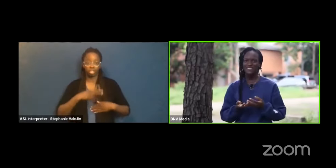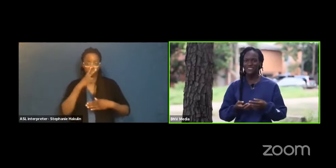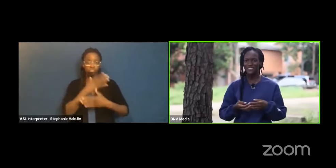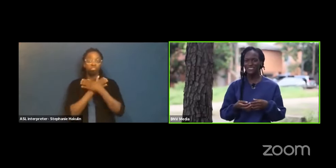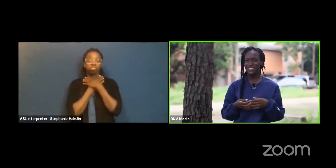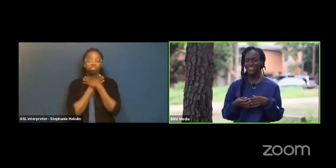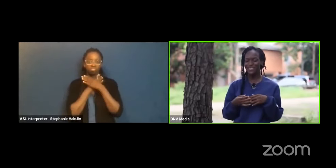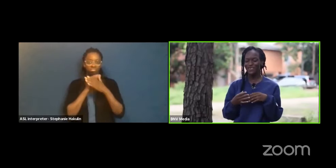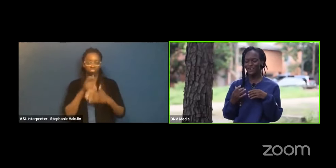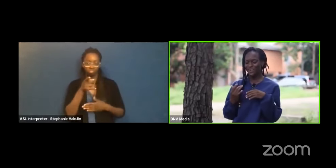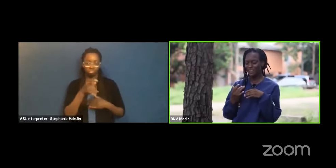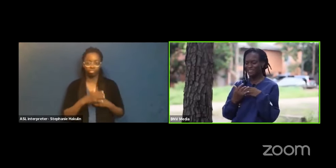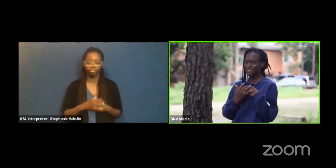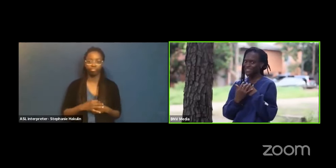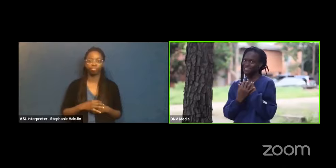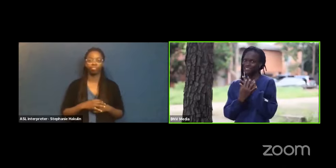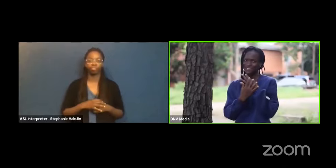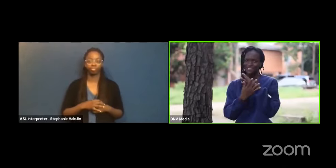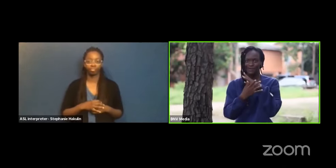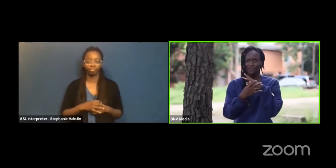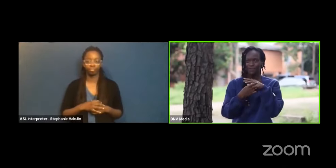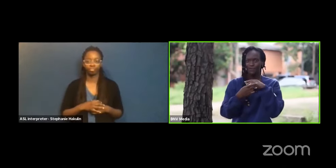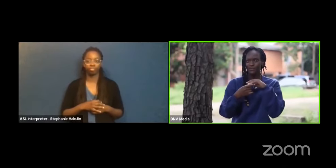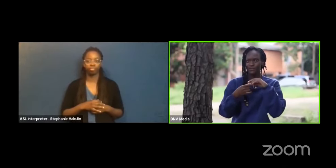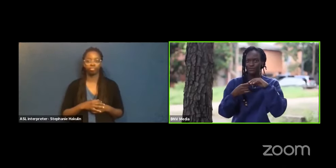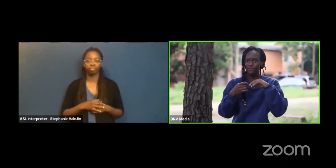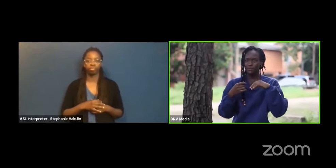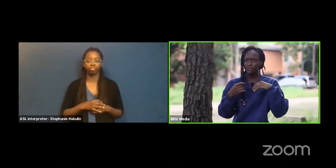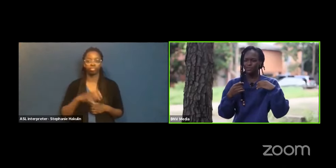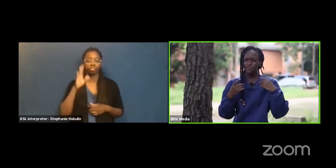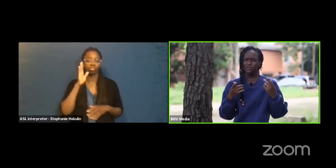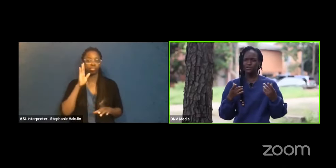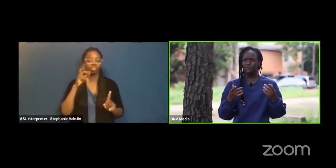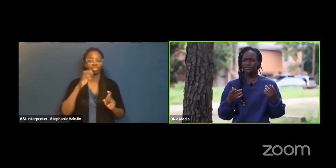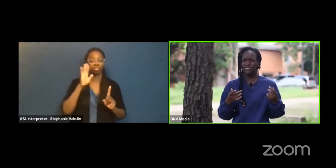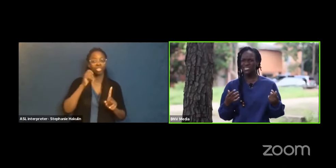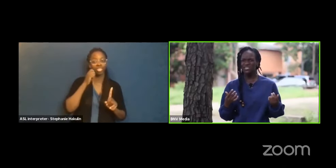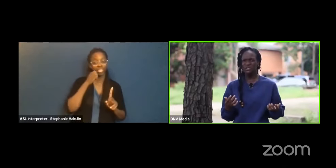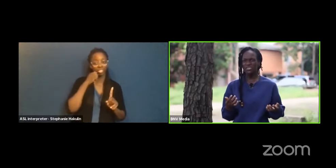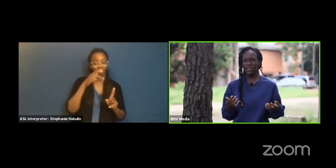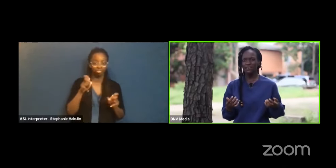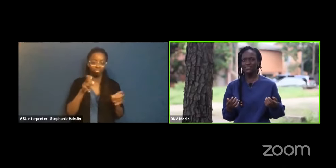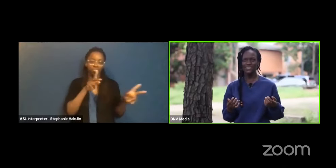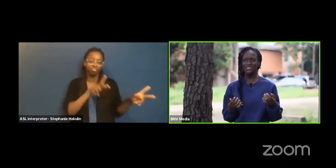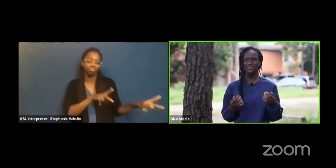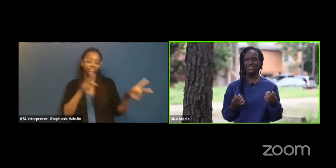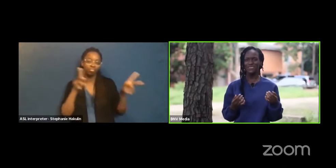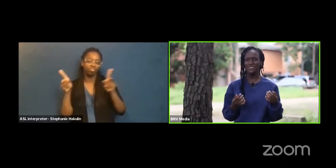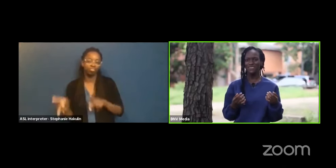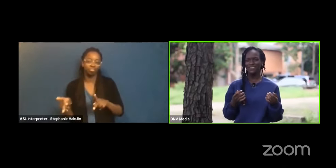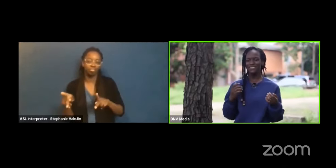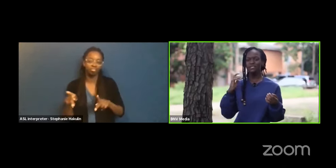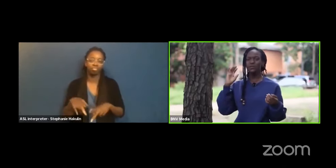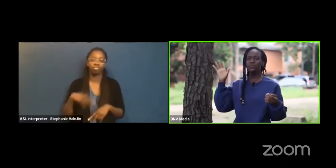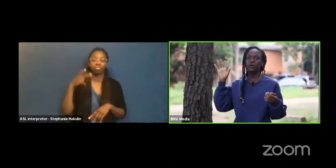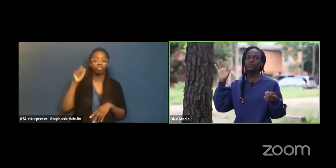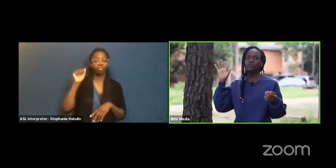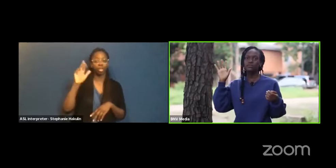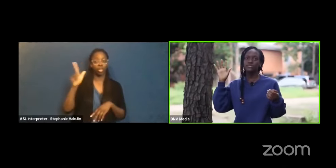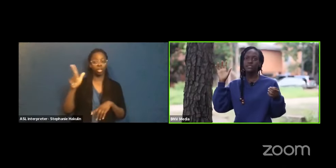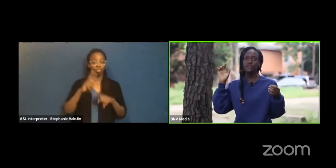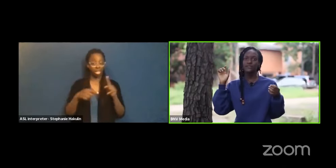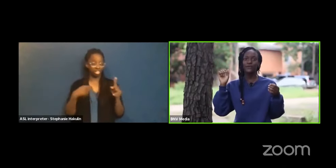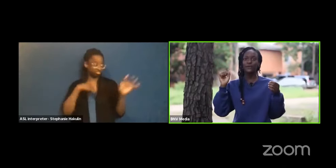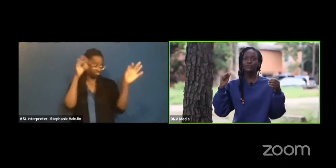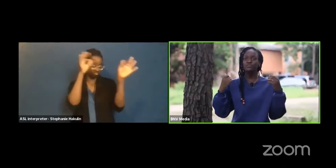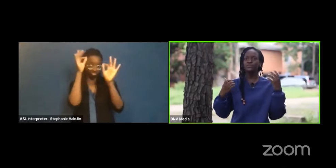Brown skin girl, your skin just like pearls. You didn't know that, did you? It took a